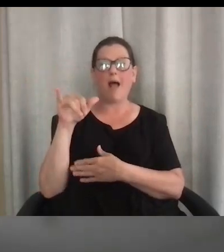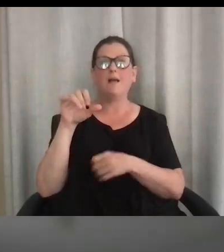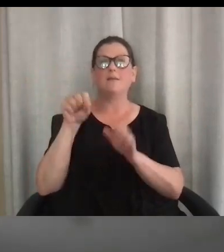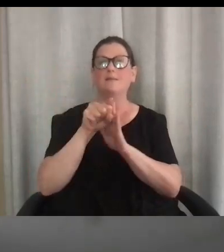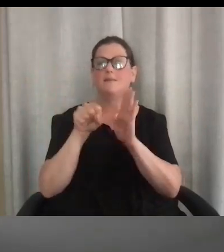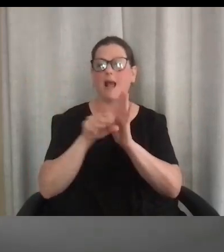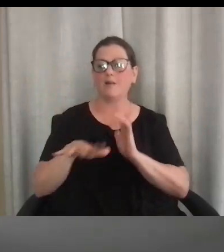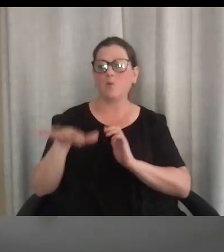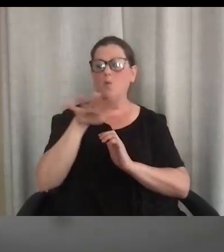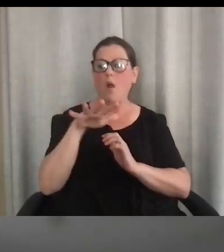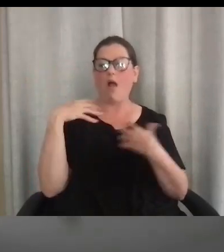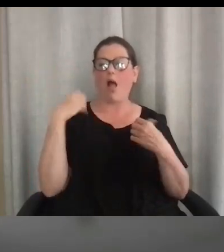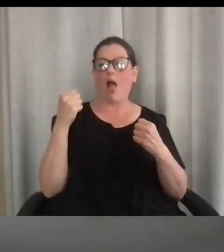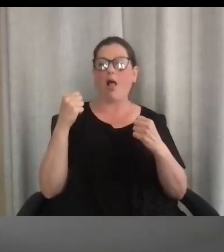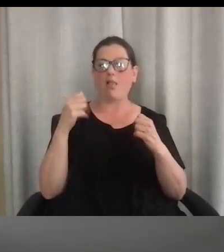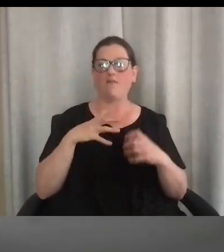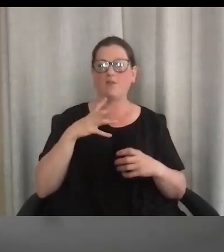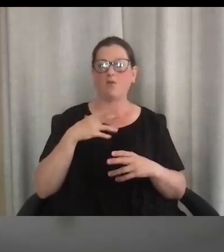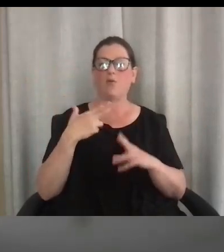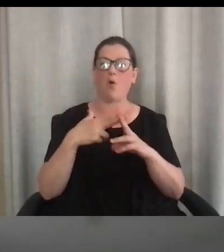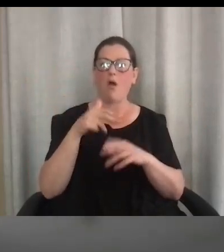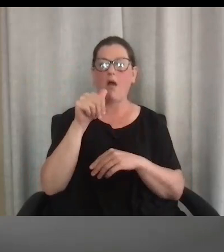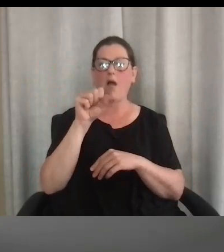Health Officials, also known as ASTO.